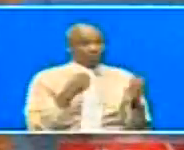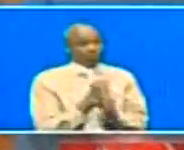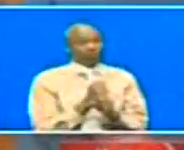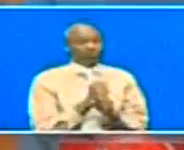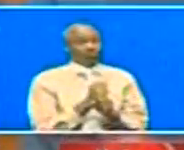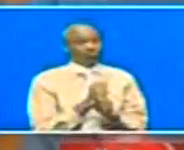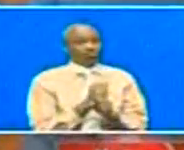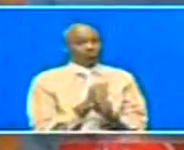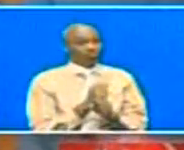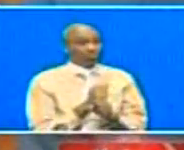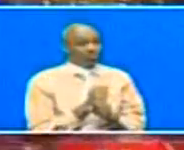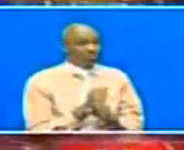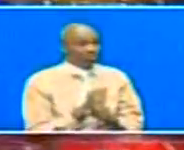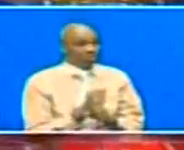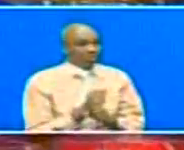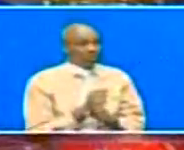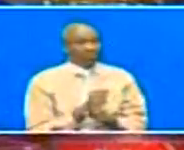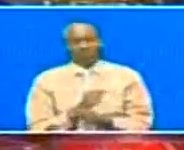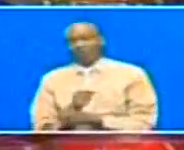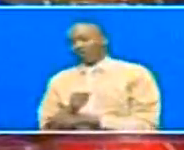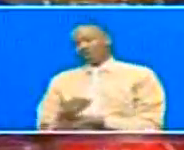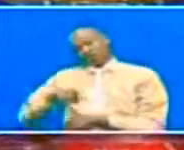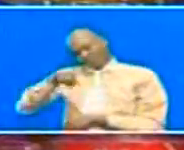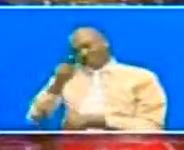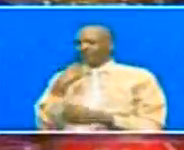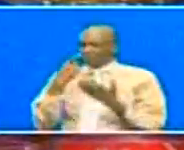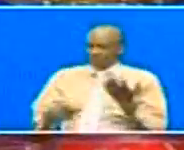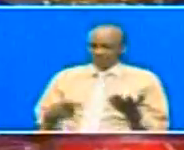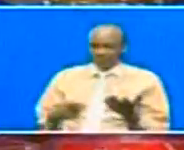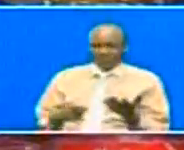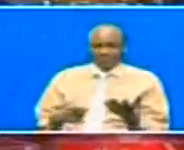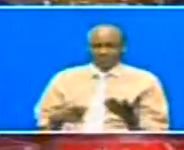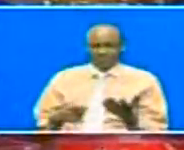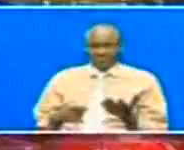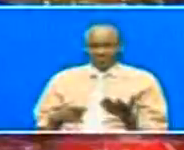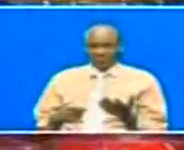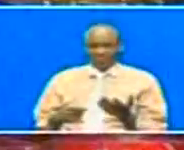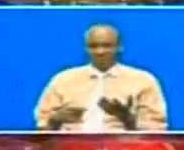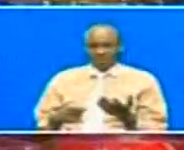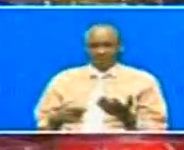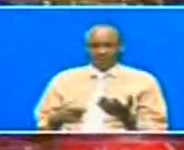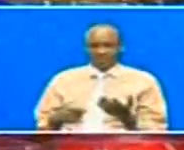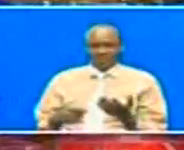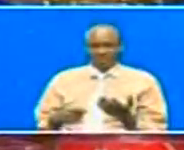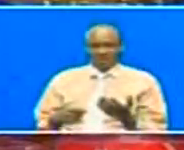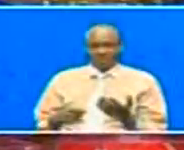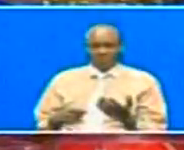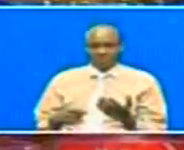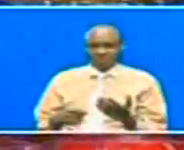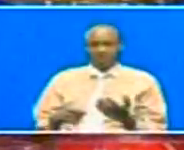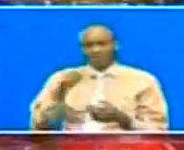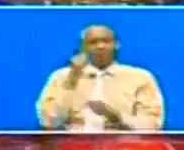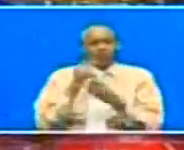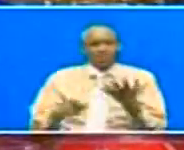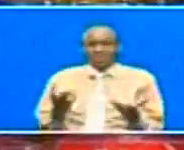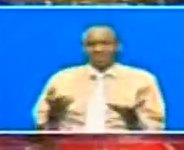Fred? Well, before the break, you can read Morse code. Yes. You can read... Da-da-da-da. Mm-hmm. Come on.